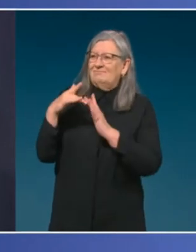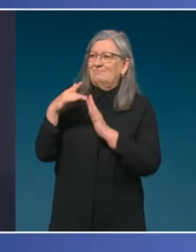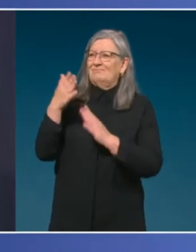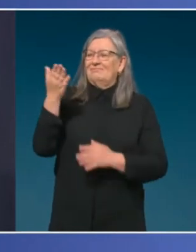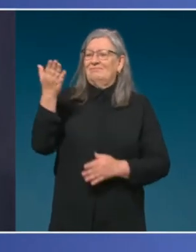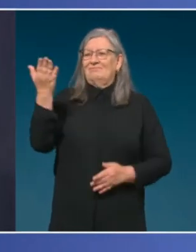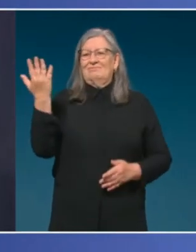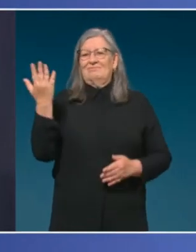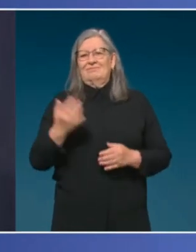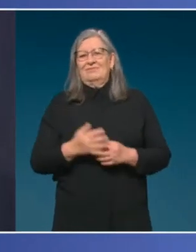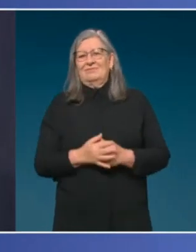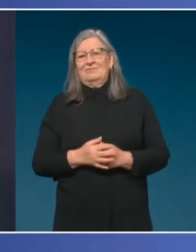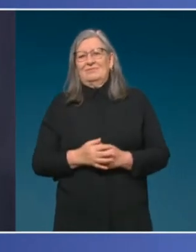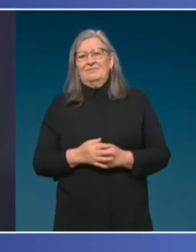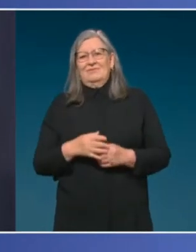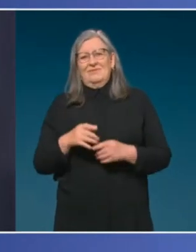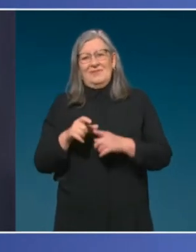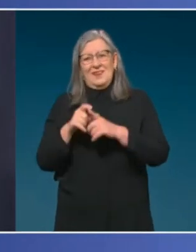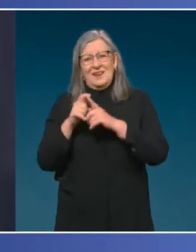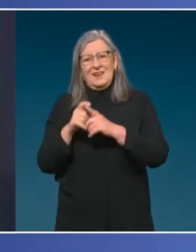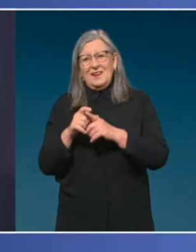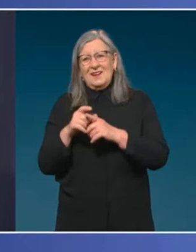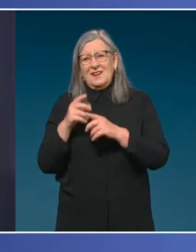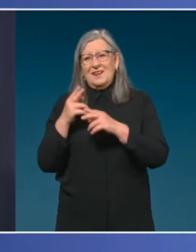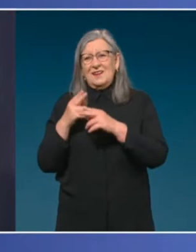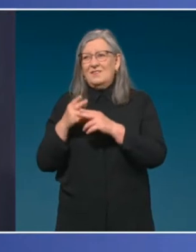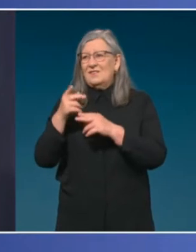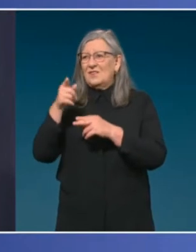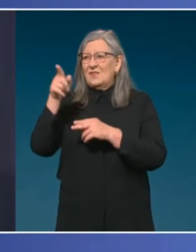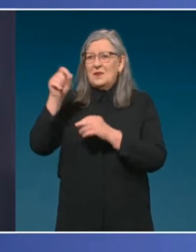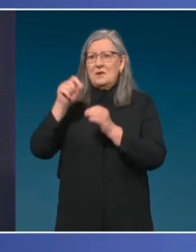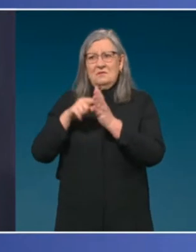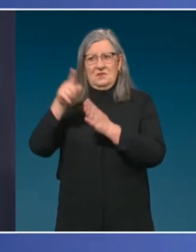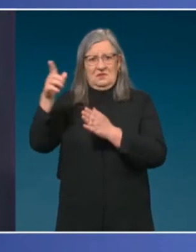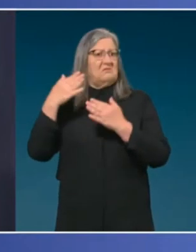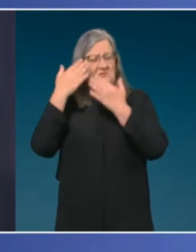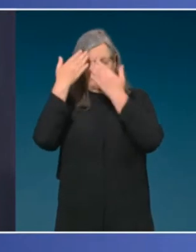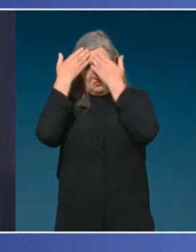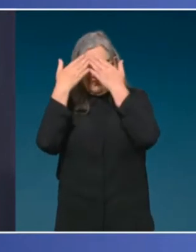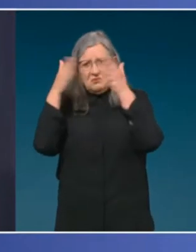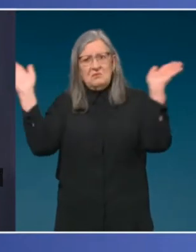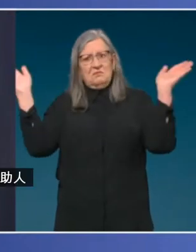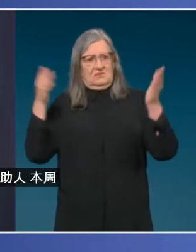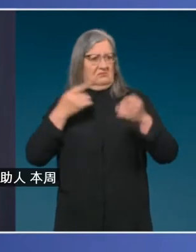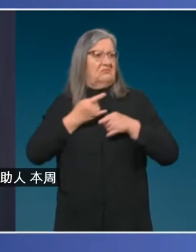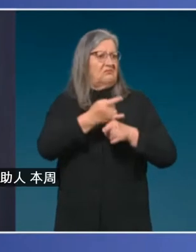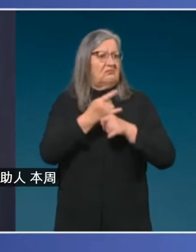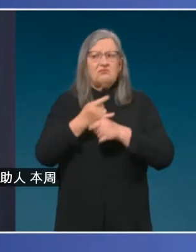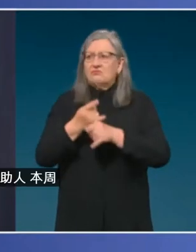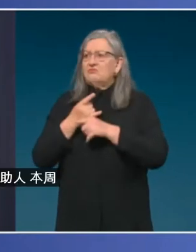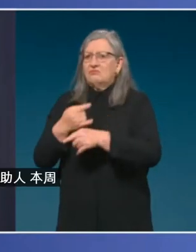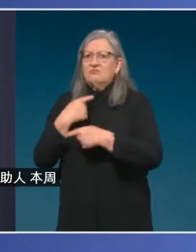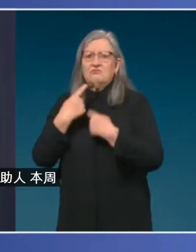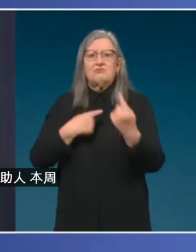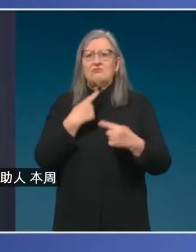It's difficult, but they've been extremely open and helpful in relation to what they know. We've organised a